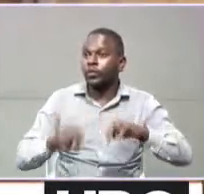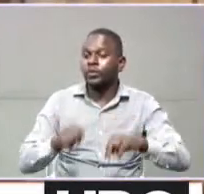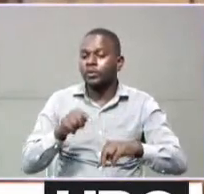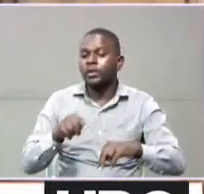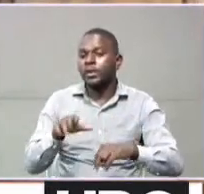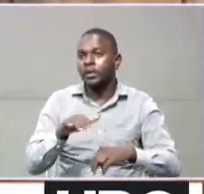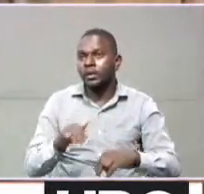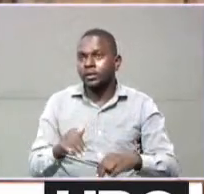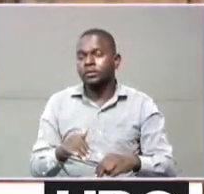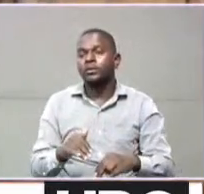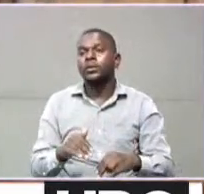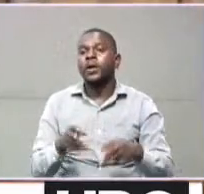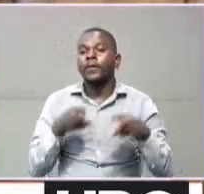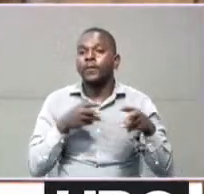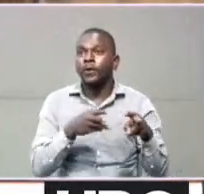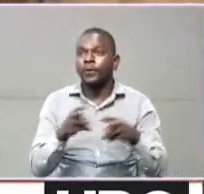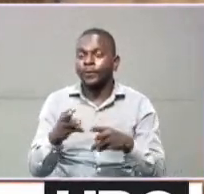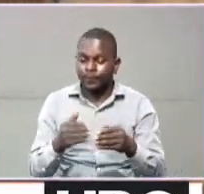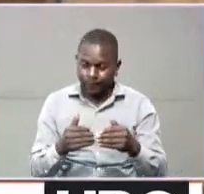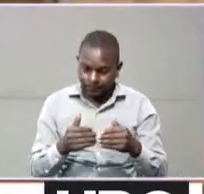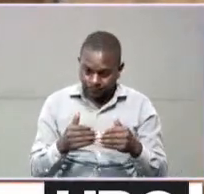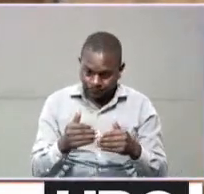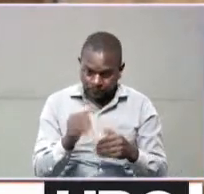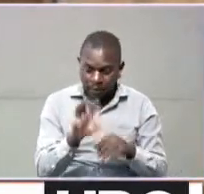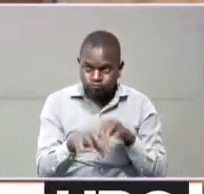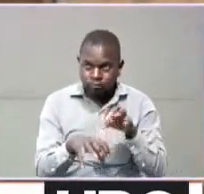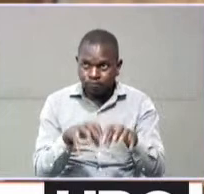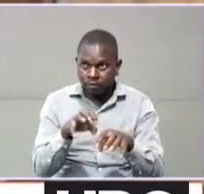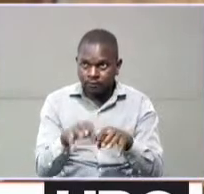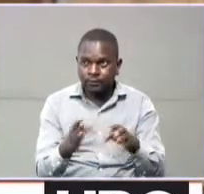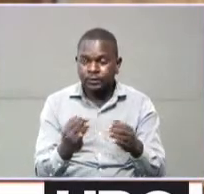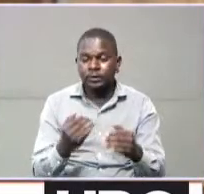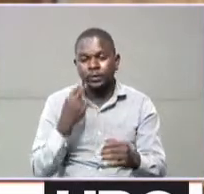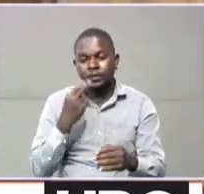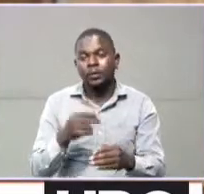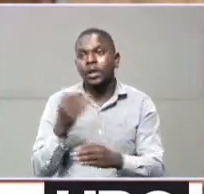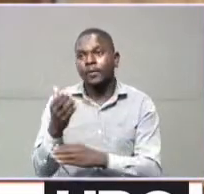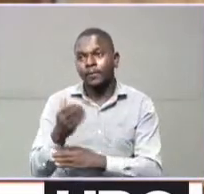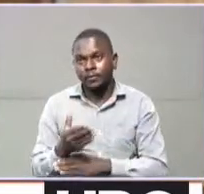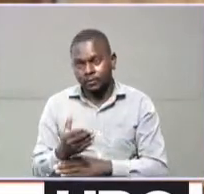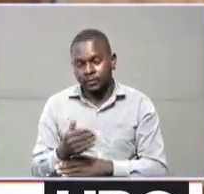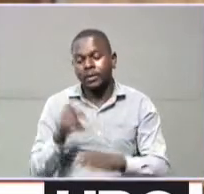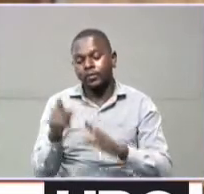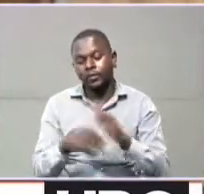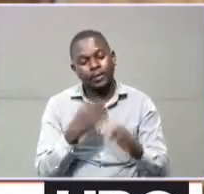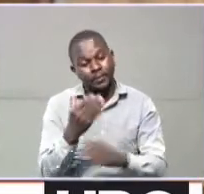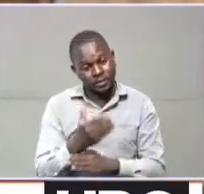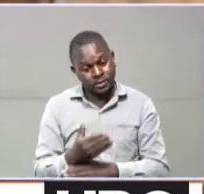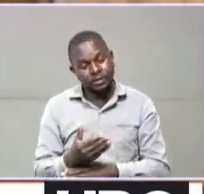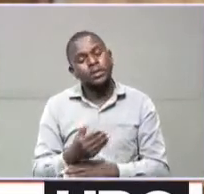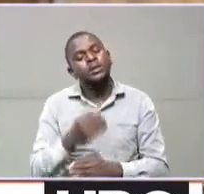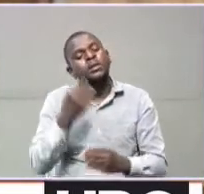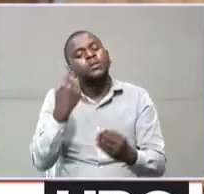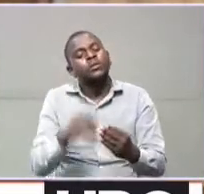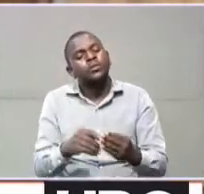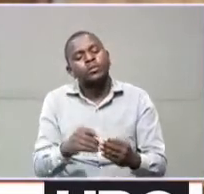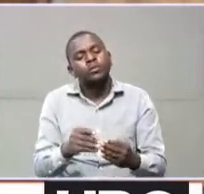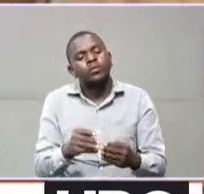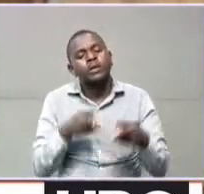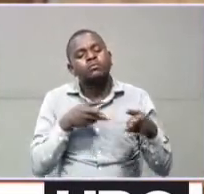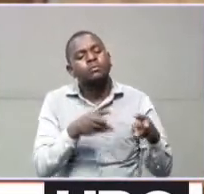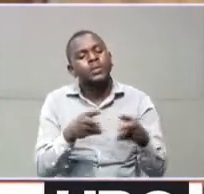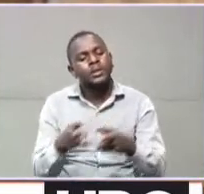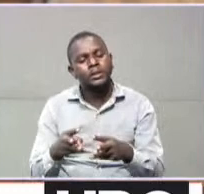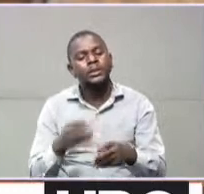the footsteps have been followed up there i would like to inquire from the minister the prime minister what steps have they